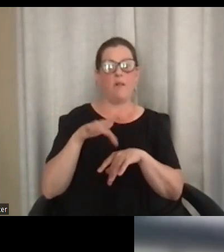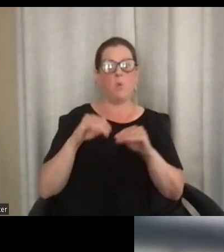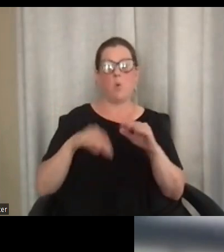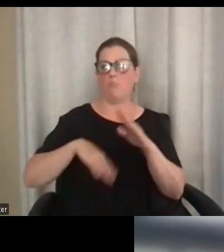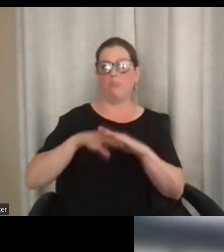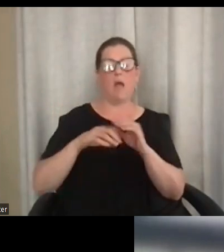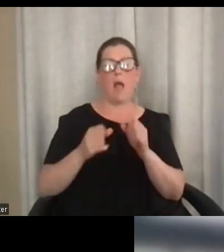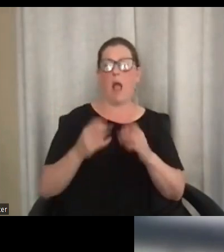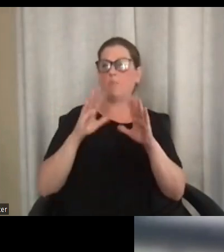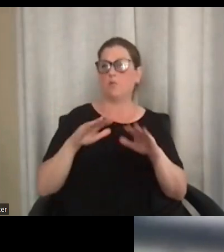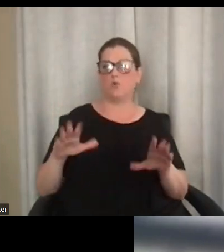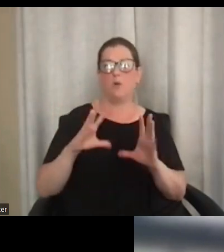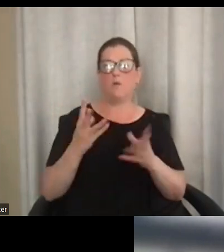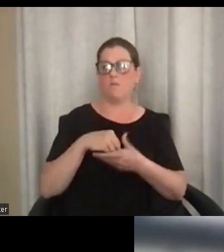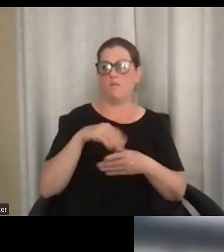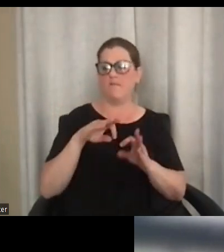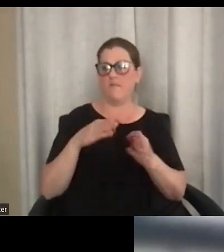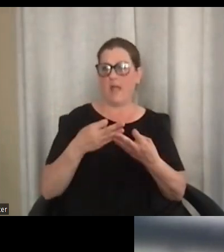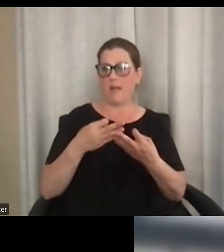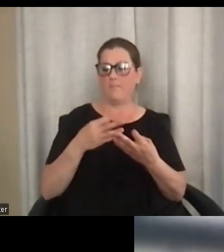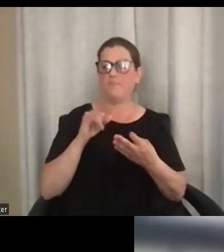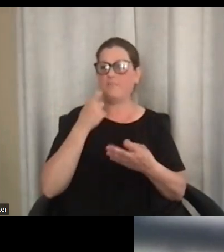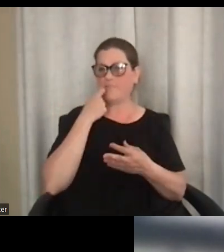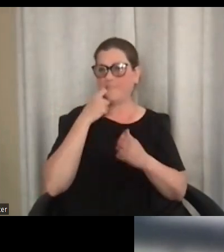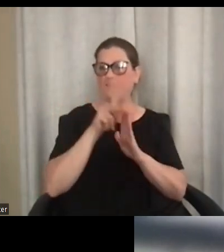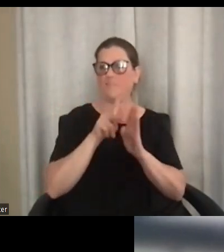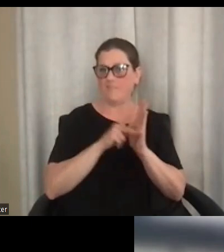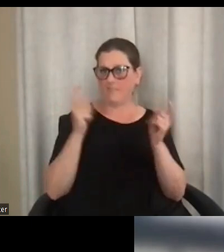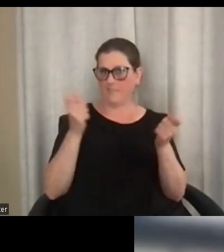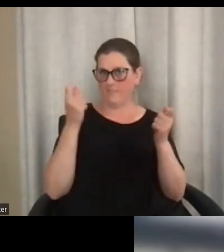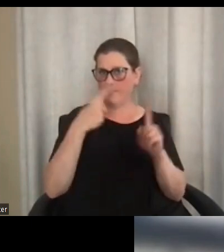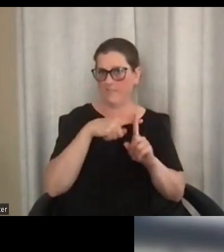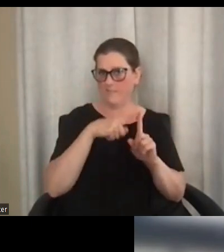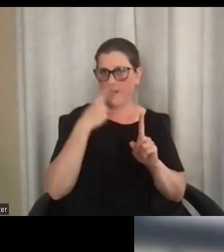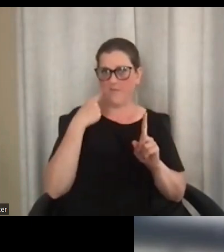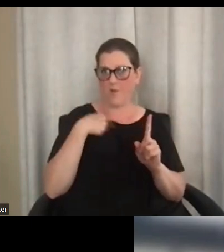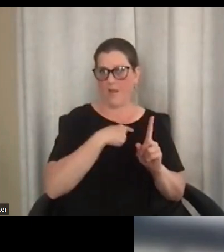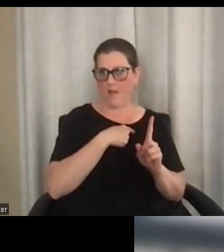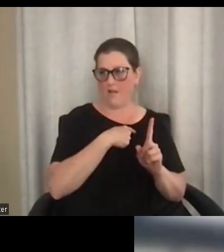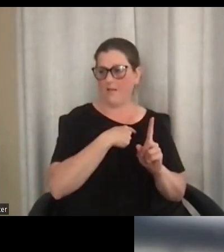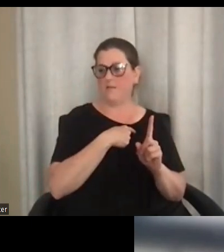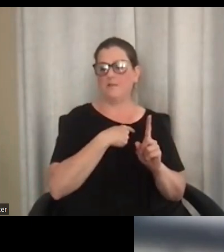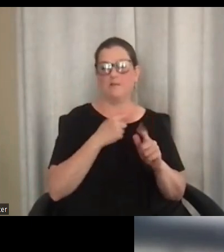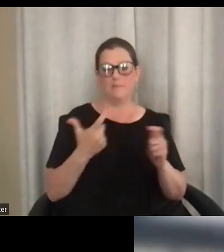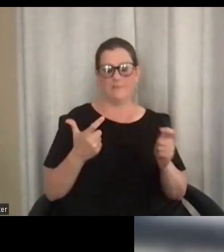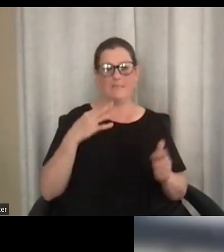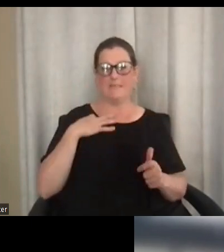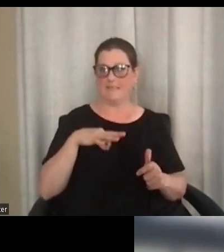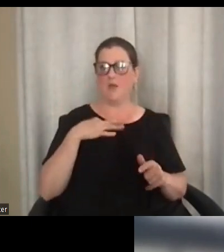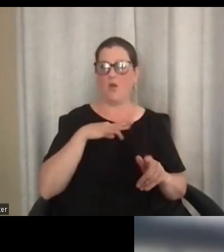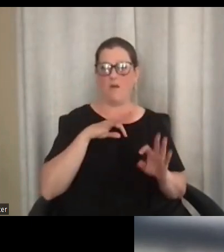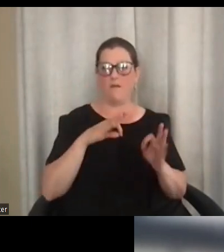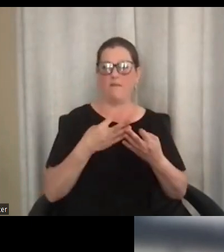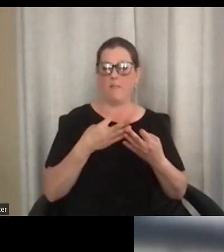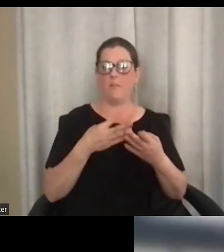number of children in the family. So that's been a recent policy win in Massachusetts and huge benefit for families. And there's also